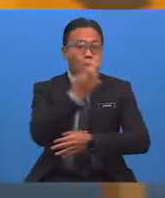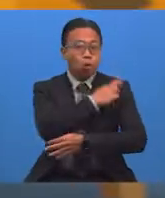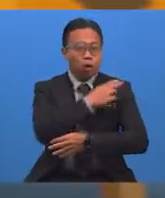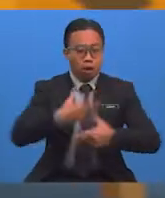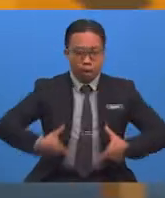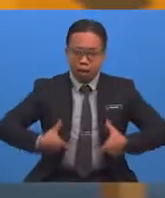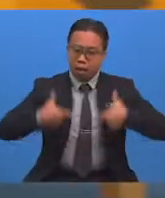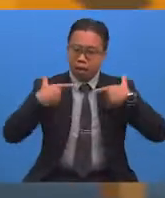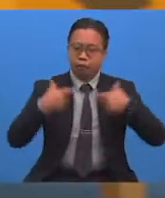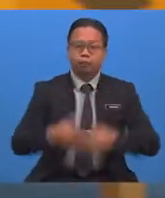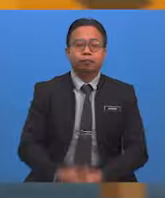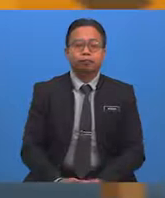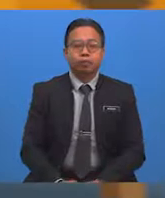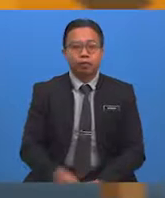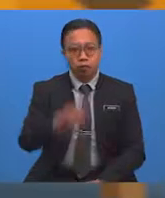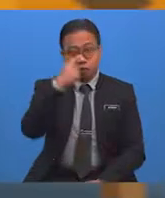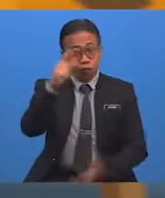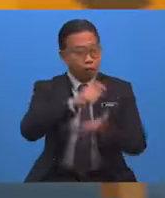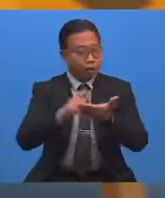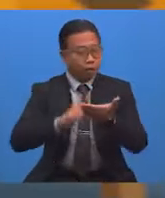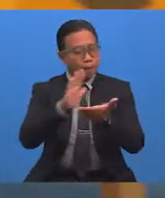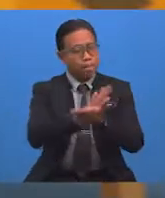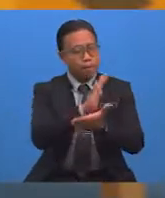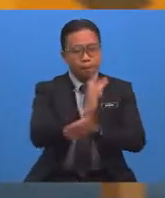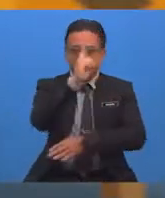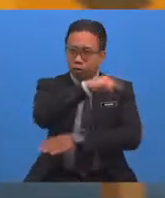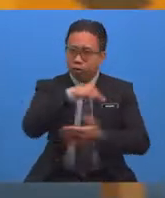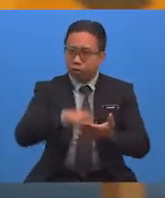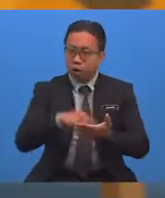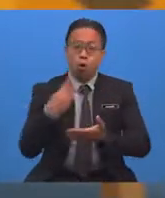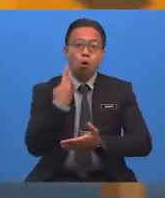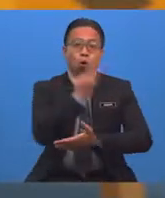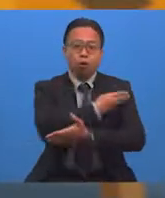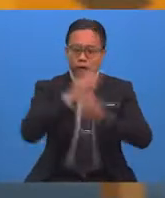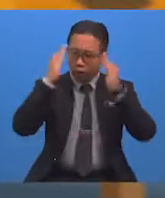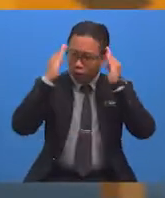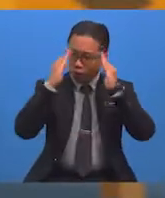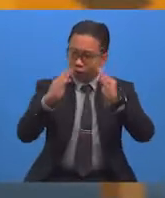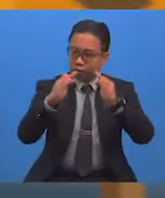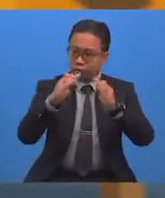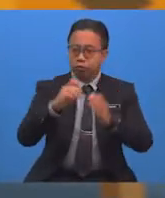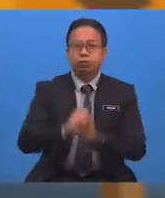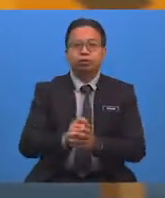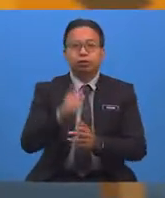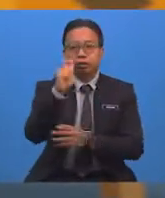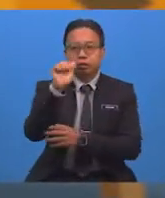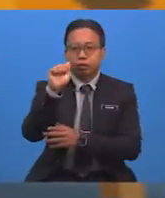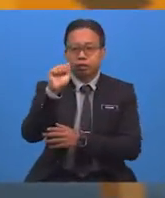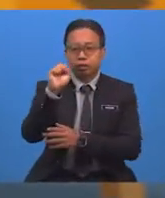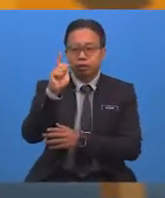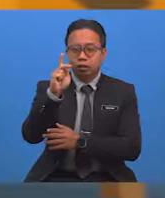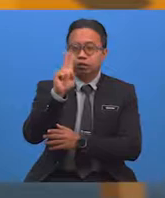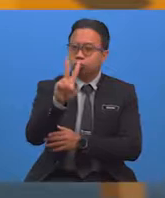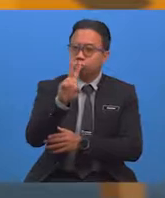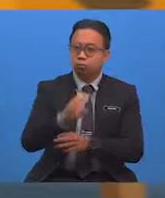lives. For the writing paper today, we will focus on Task 2, which is the